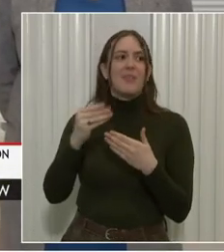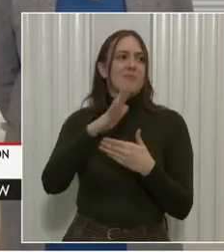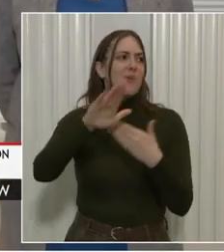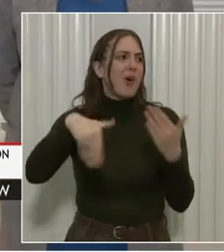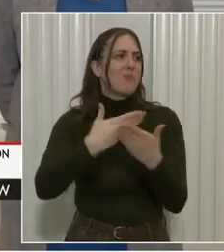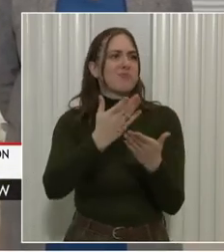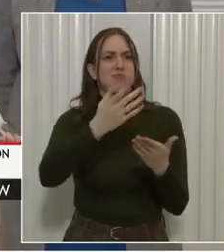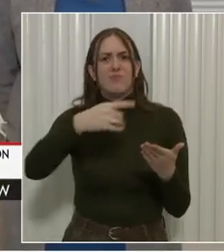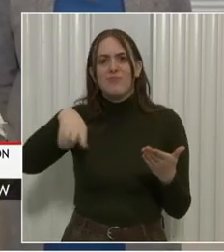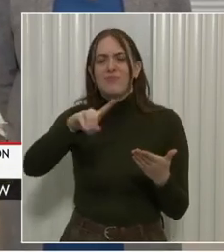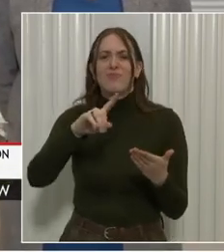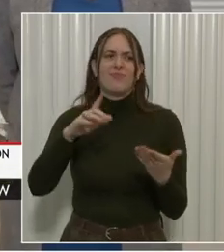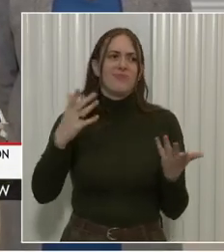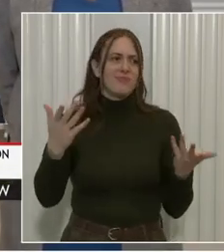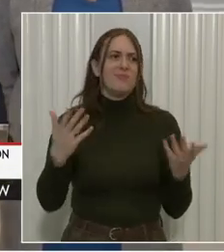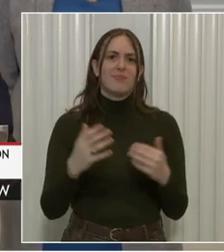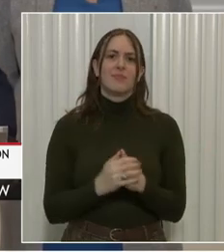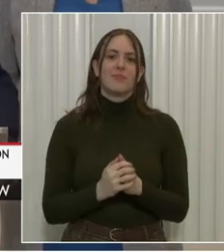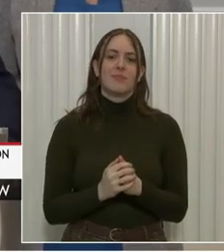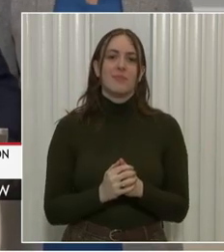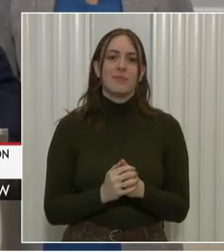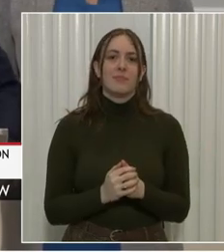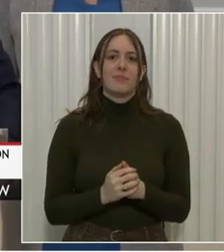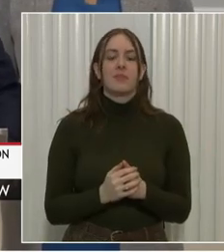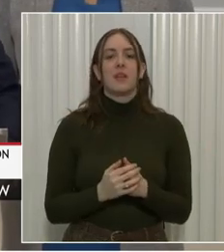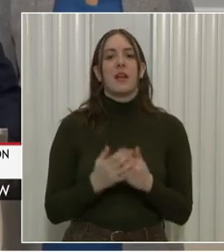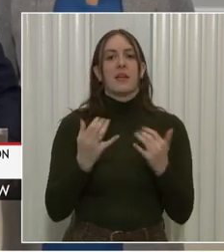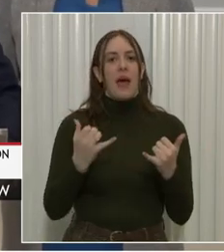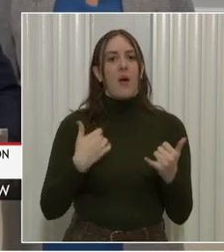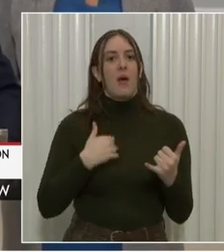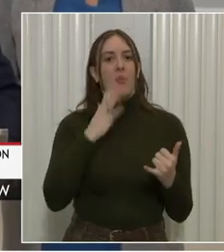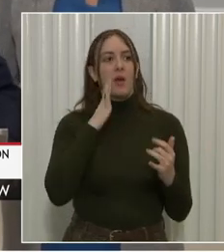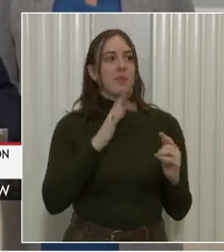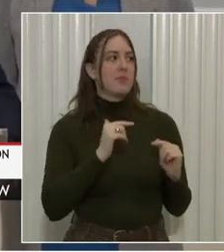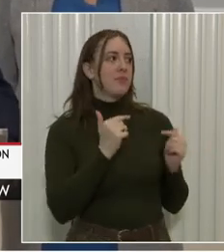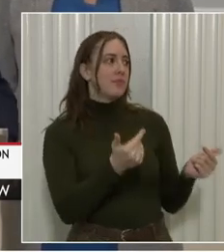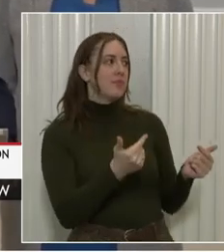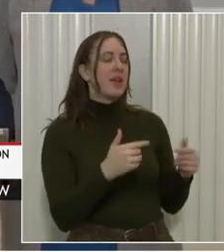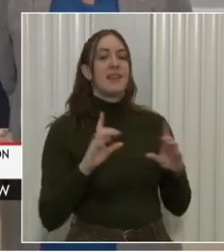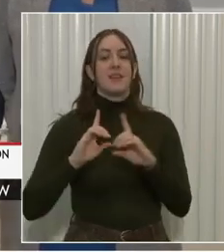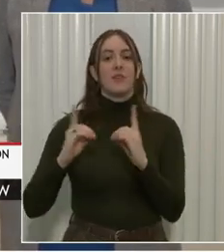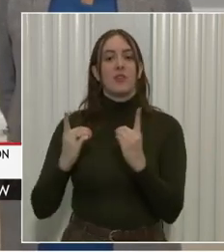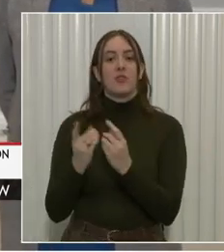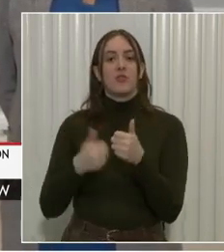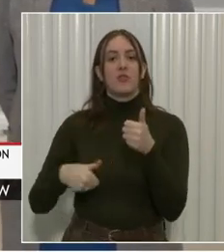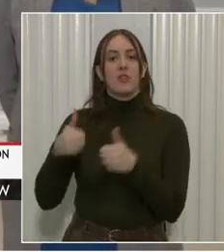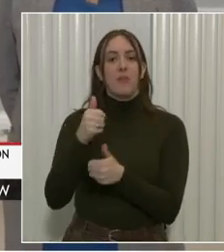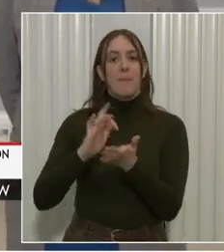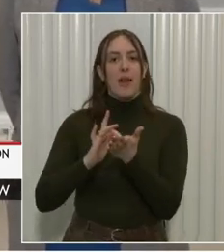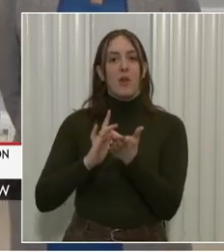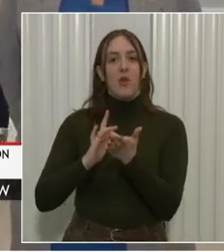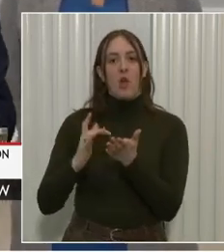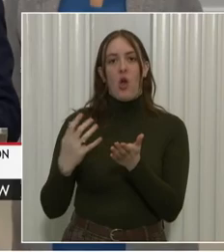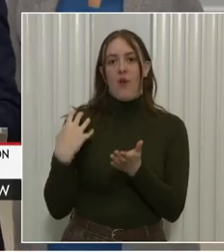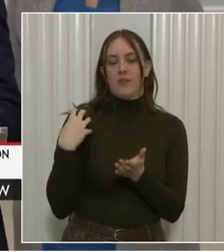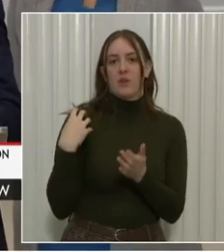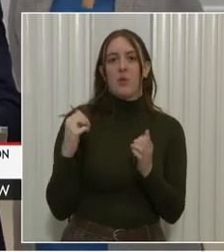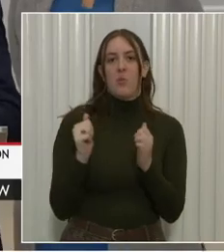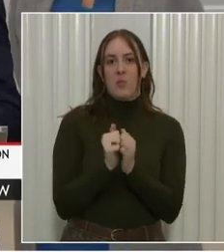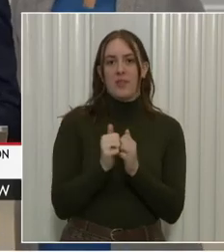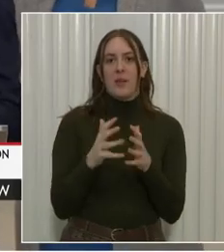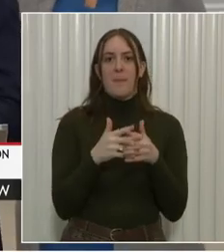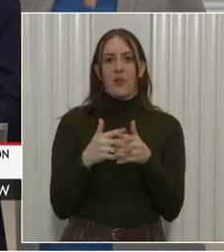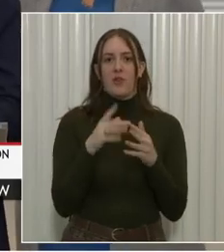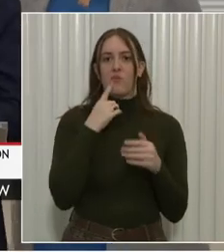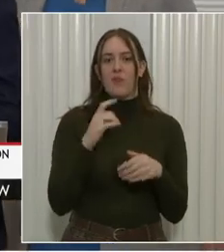Columbia. I'd now like to introduce Dr. Emily Koberly, Divisional Chief Medical Officer of the American Red Cross. We're so pleased that you've joined us today for